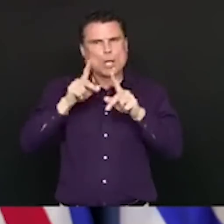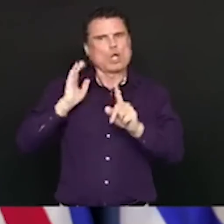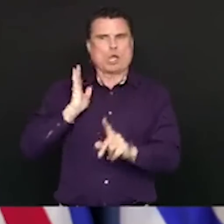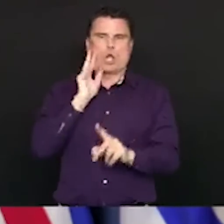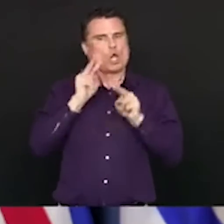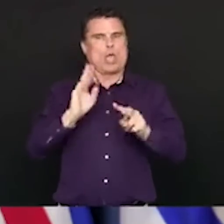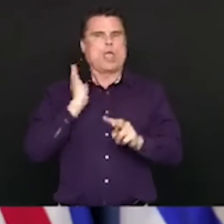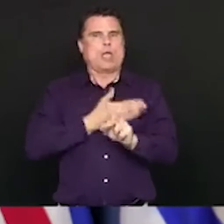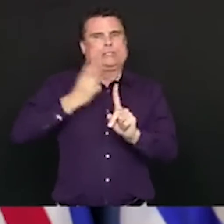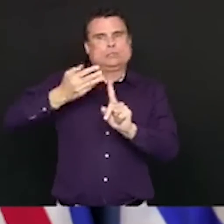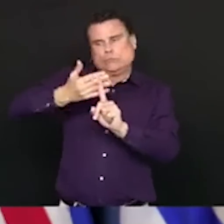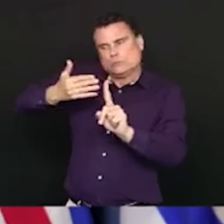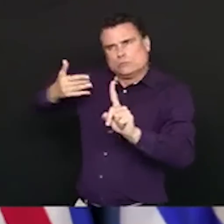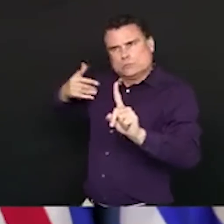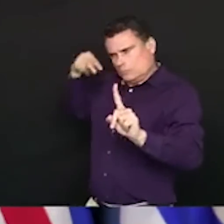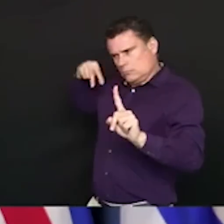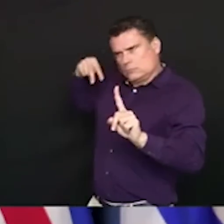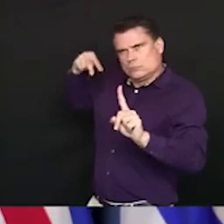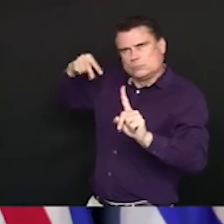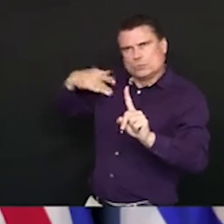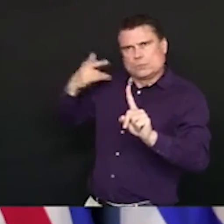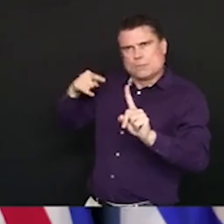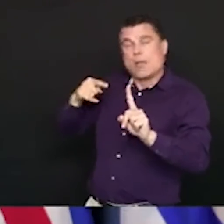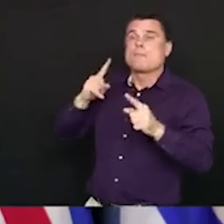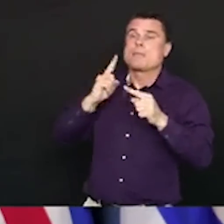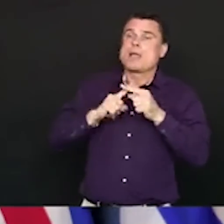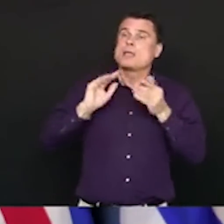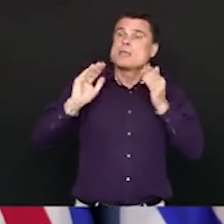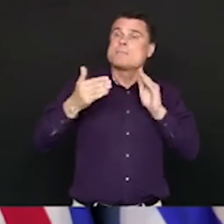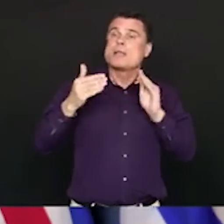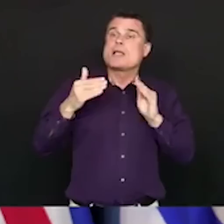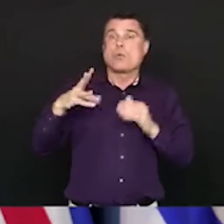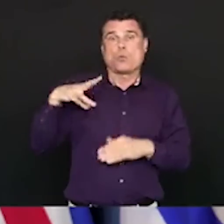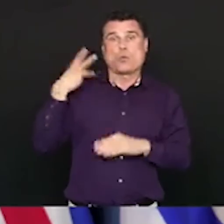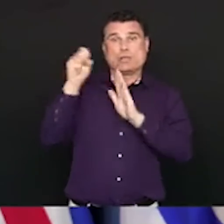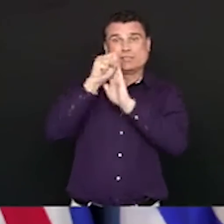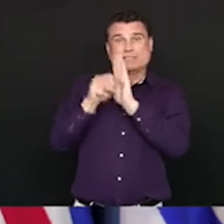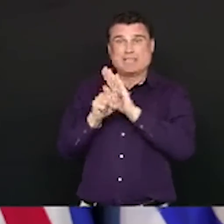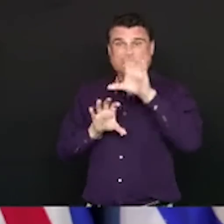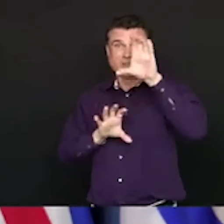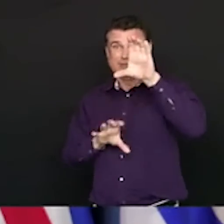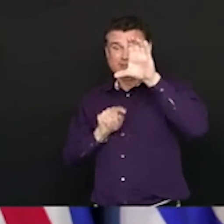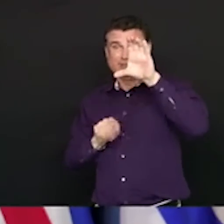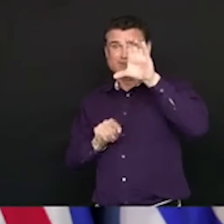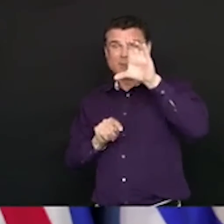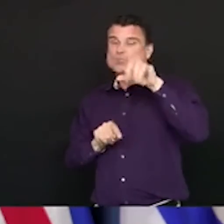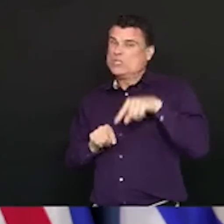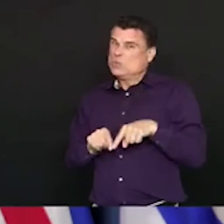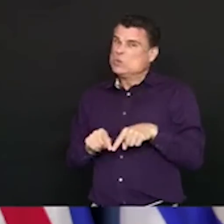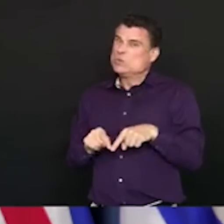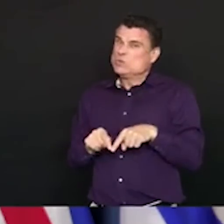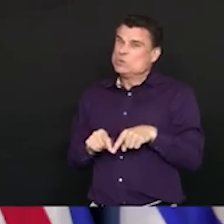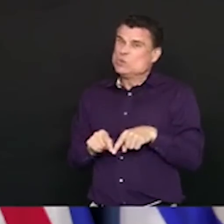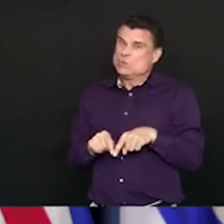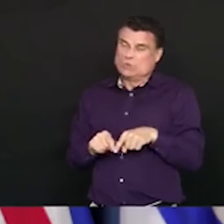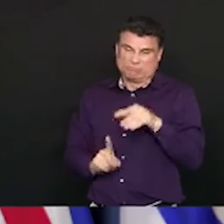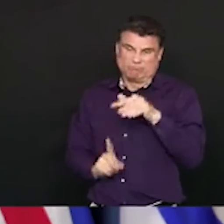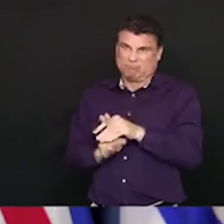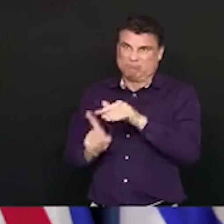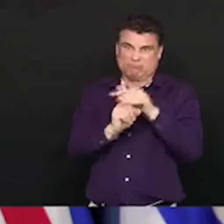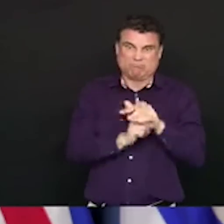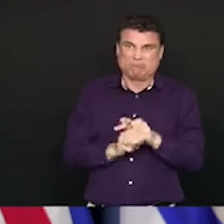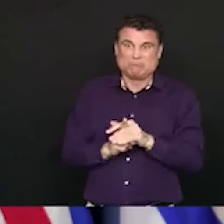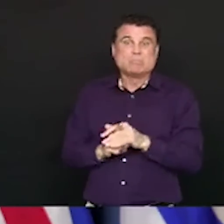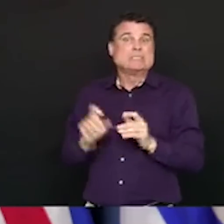our community transmission was a result of the outbreak in Seattle. And so the border issues were really important to us, and that's